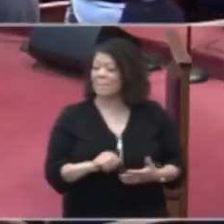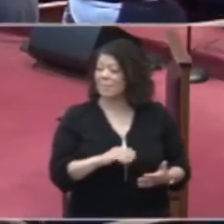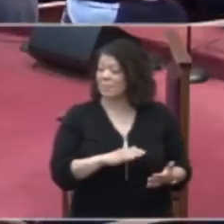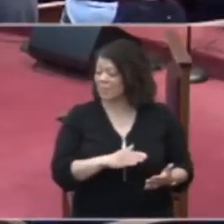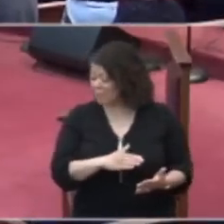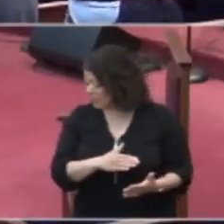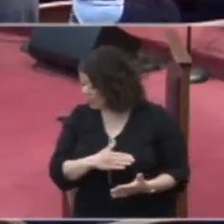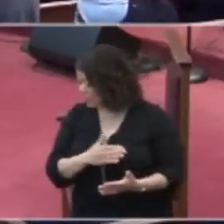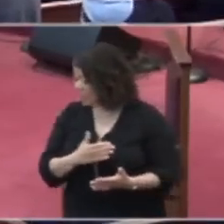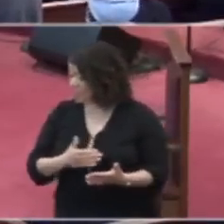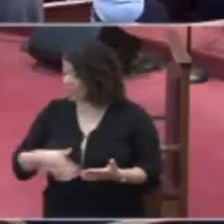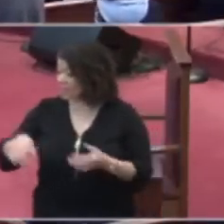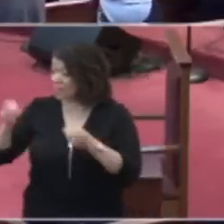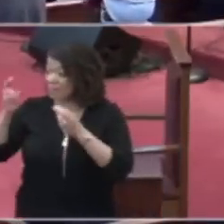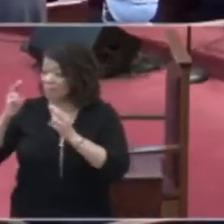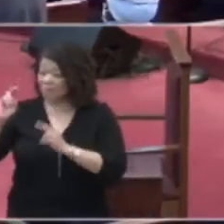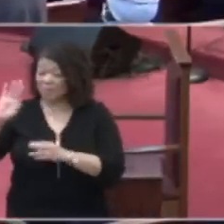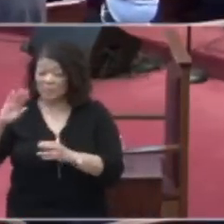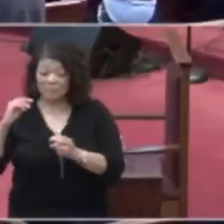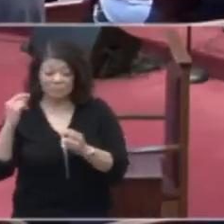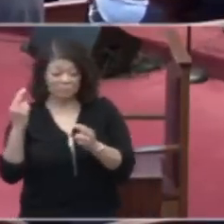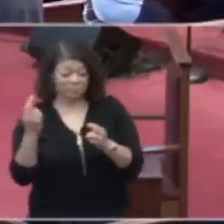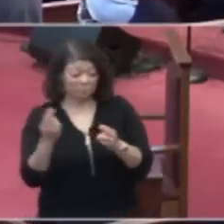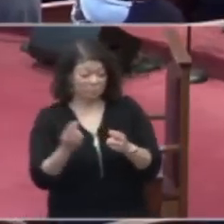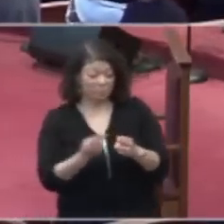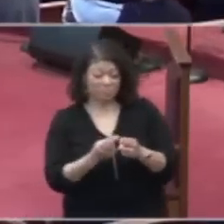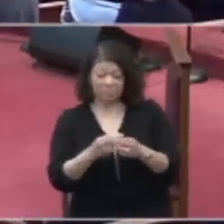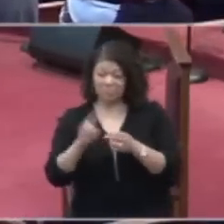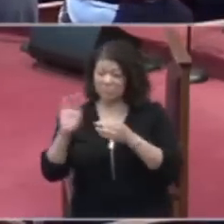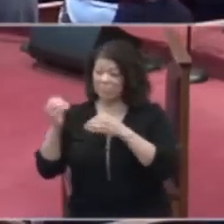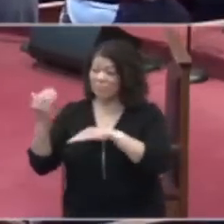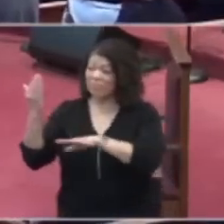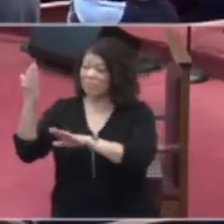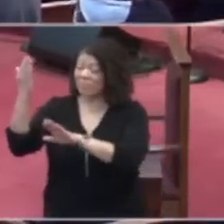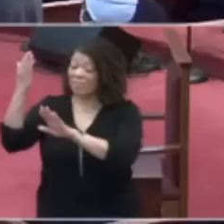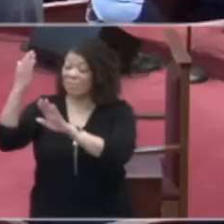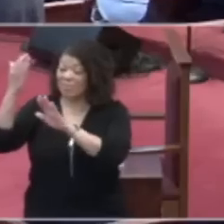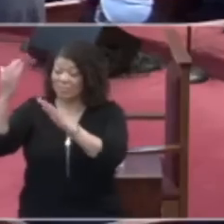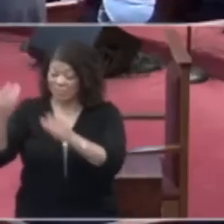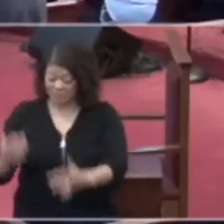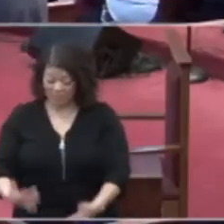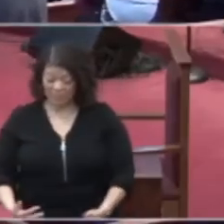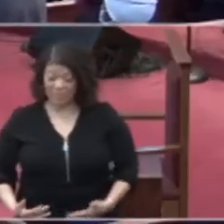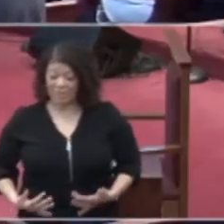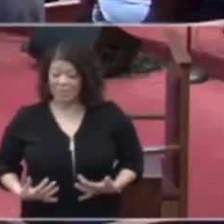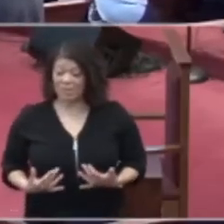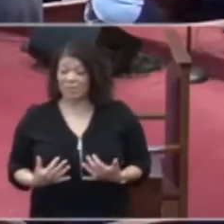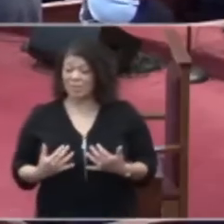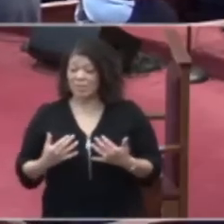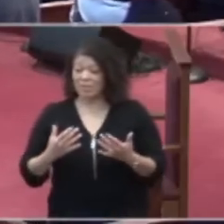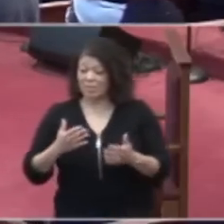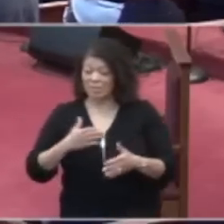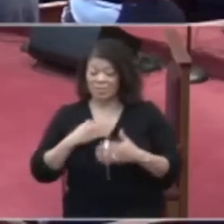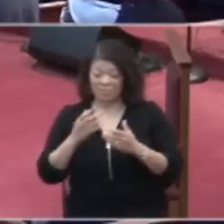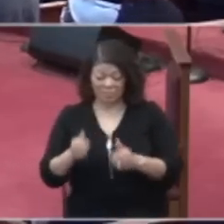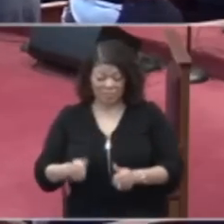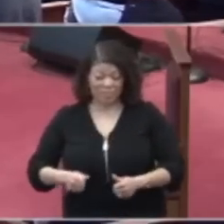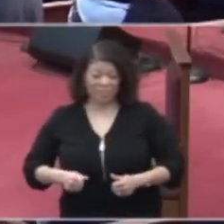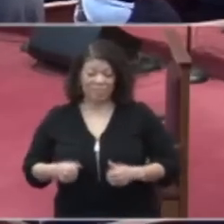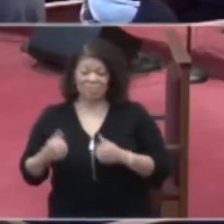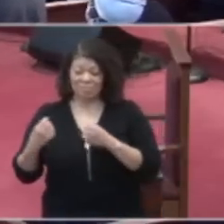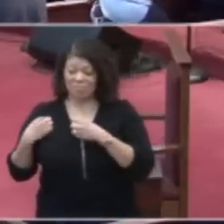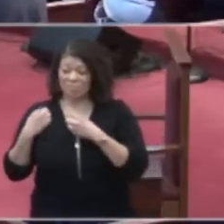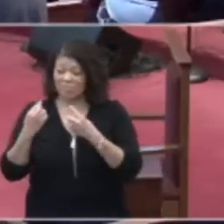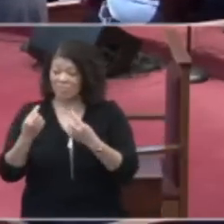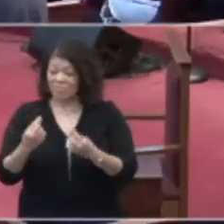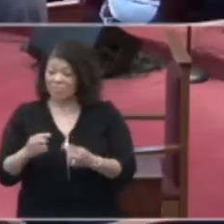Glorify your name. Fill my life. Fill all they